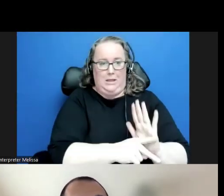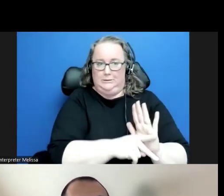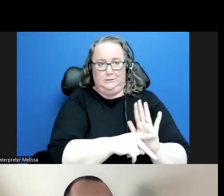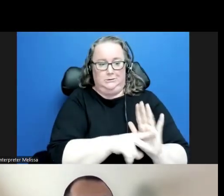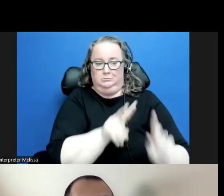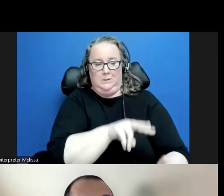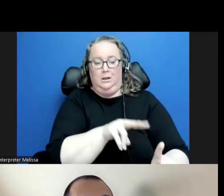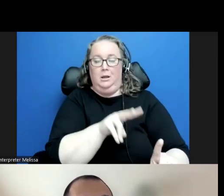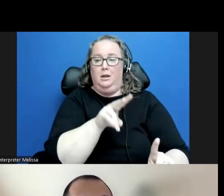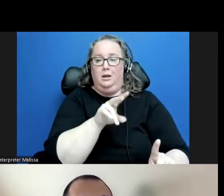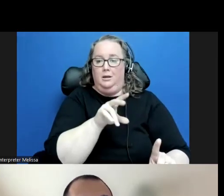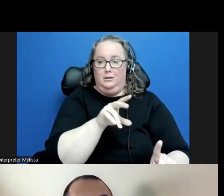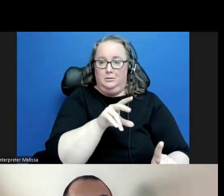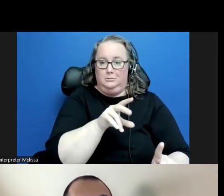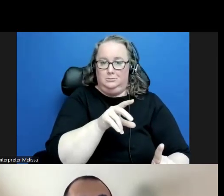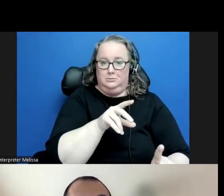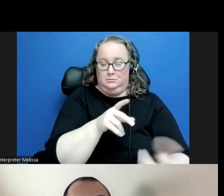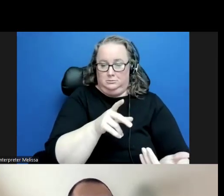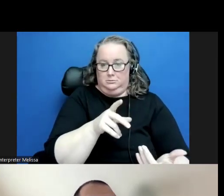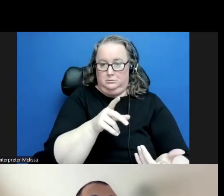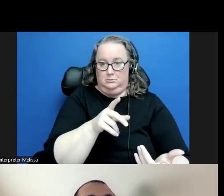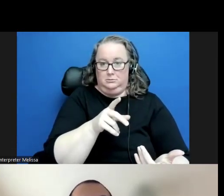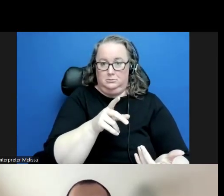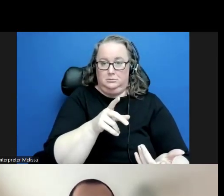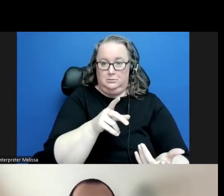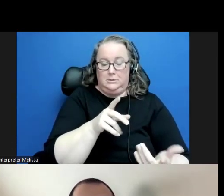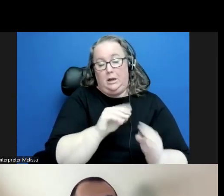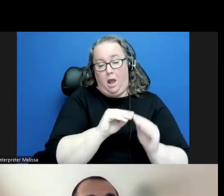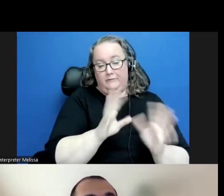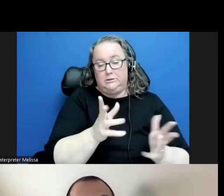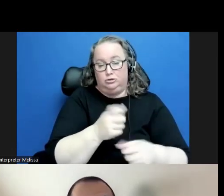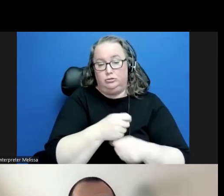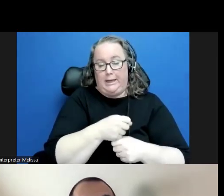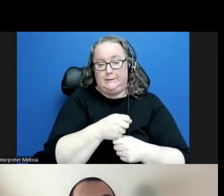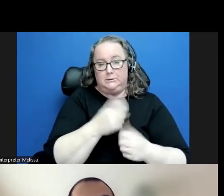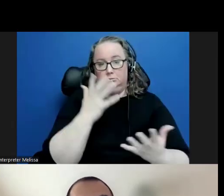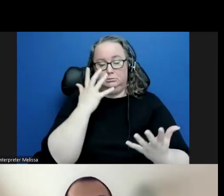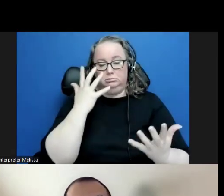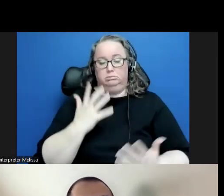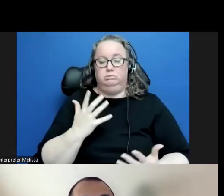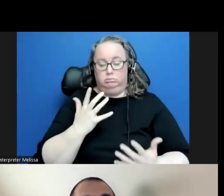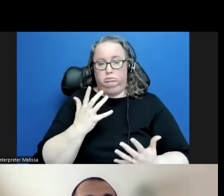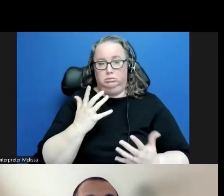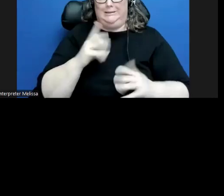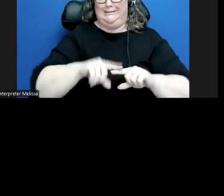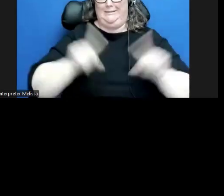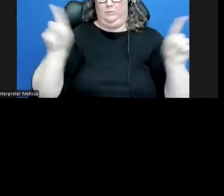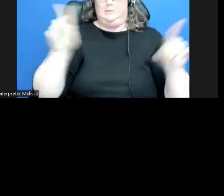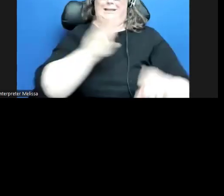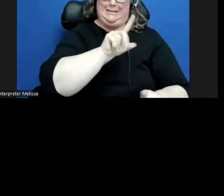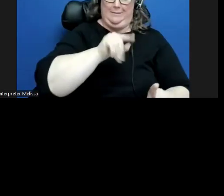would protect patient rights and safety. And this creates a stark disparity between Bridgewater and DMH